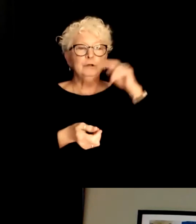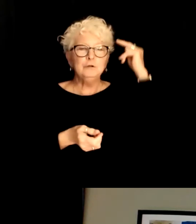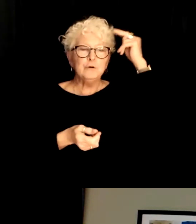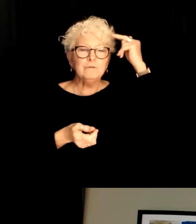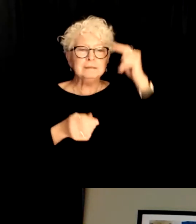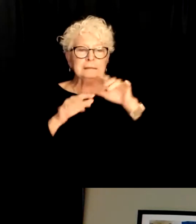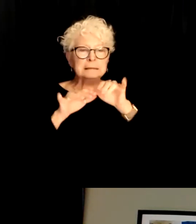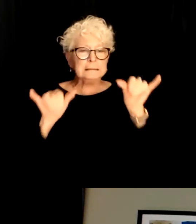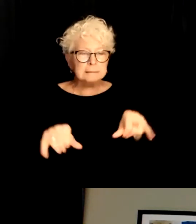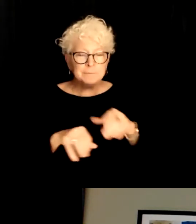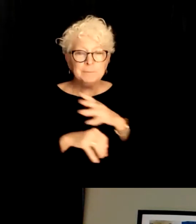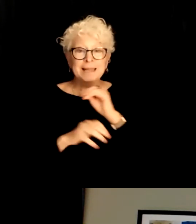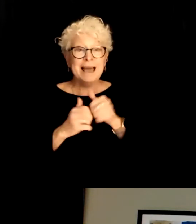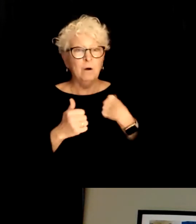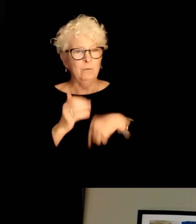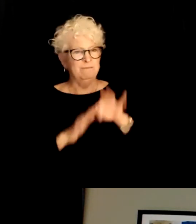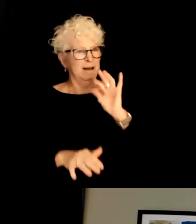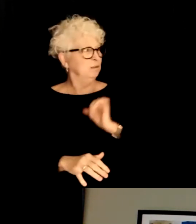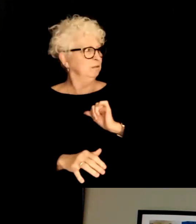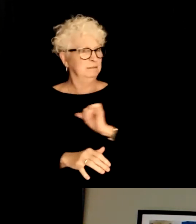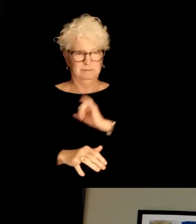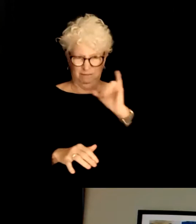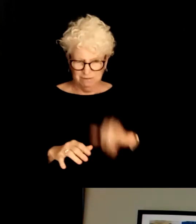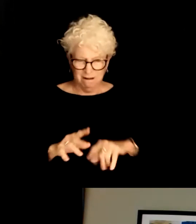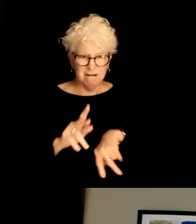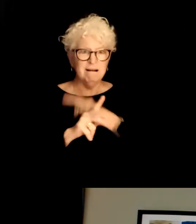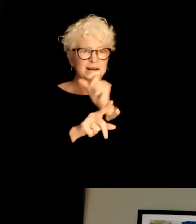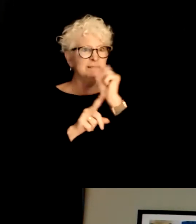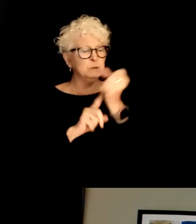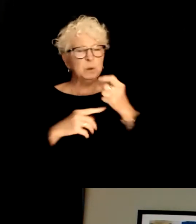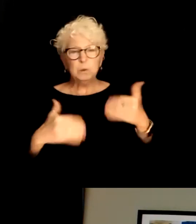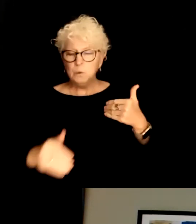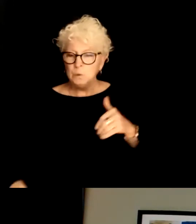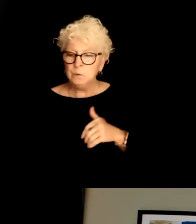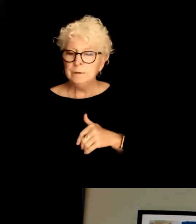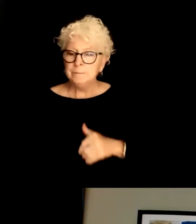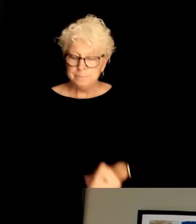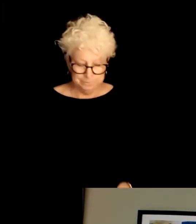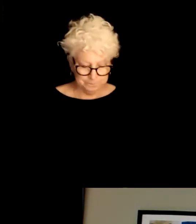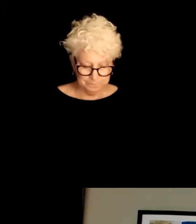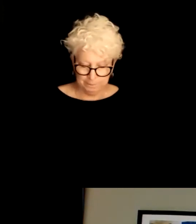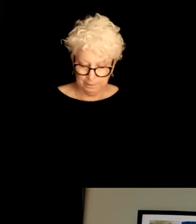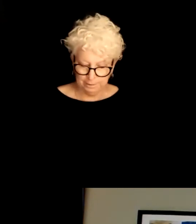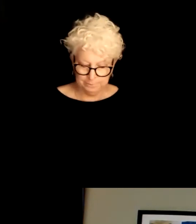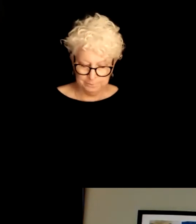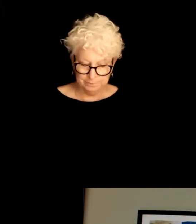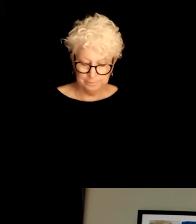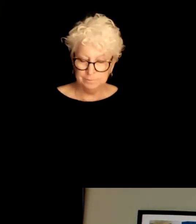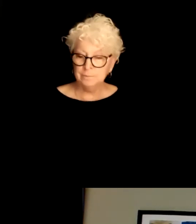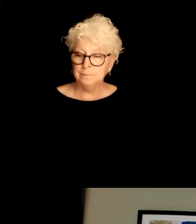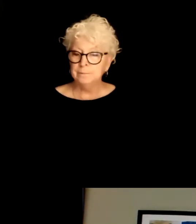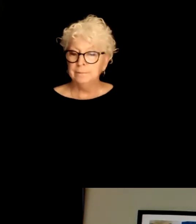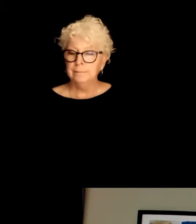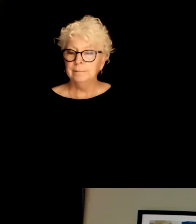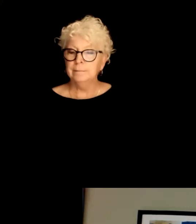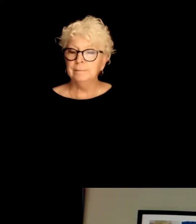how does the situation we find ourselves in tell us broader things about science and medicine? So that's kind of where I am right now